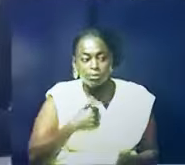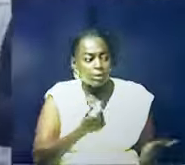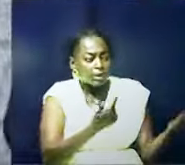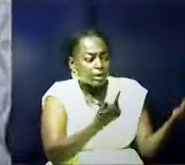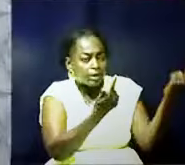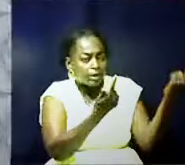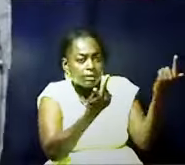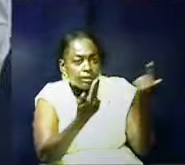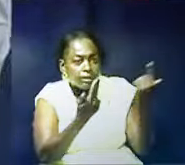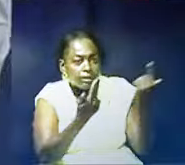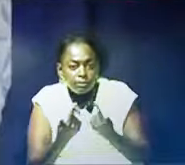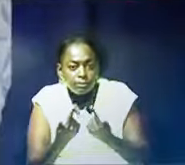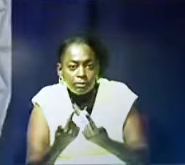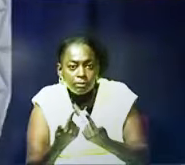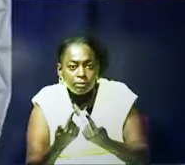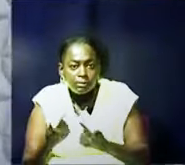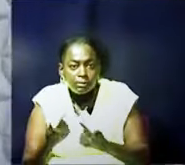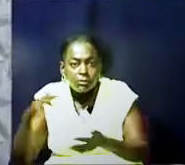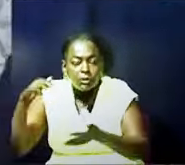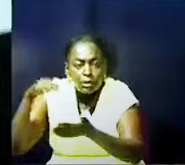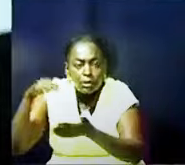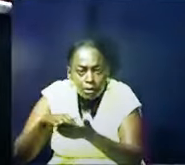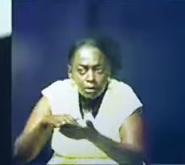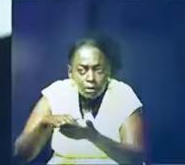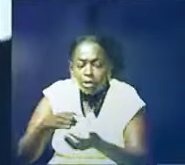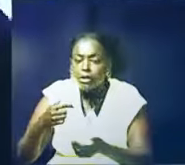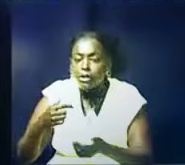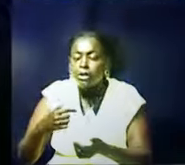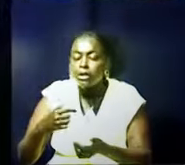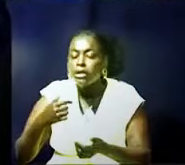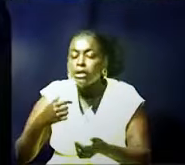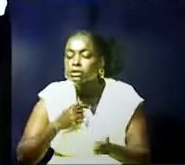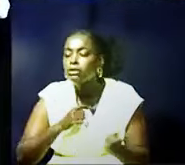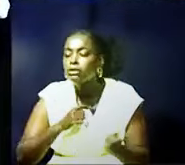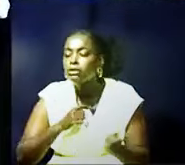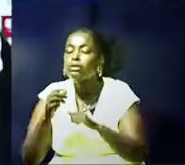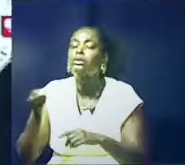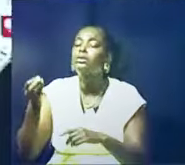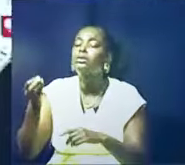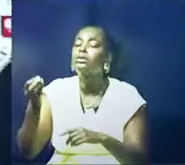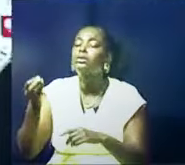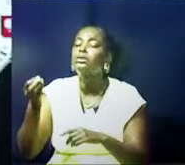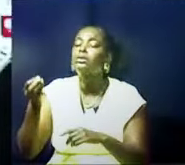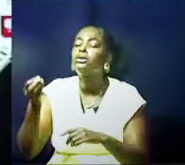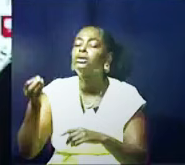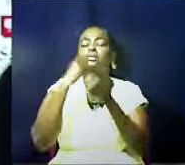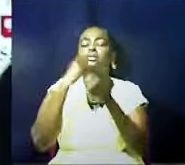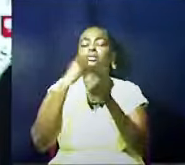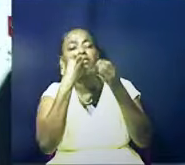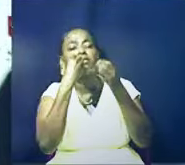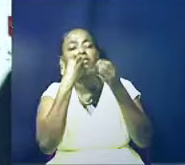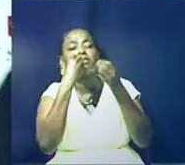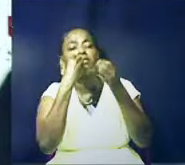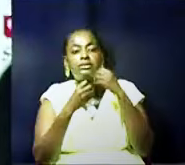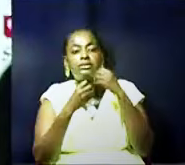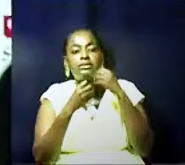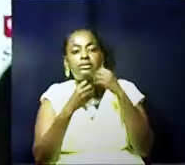We will go and eat any food at all. But we will come